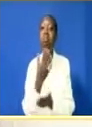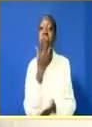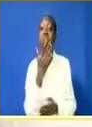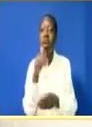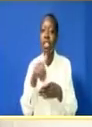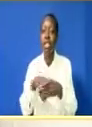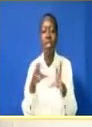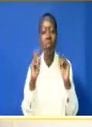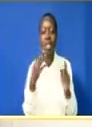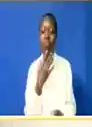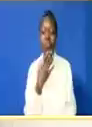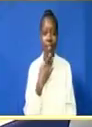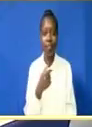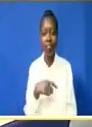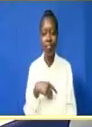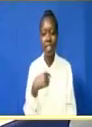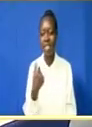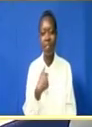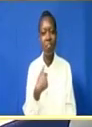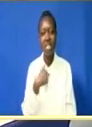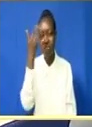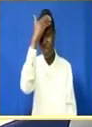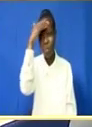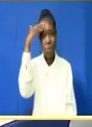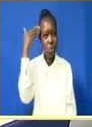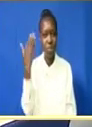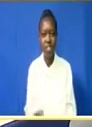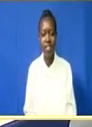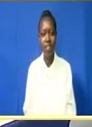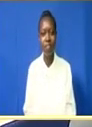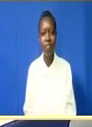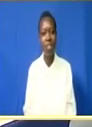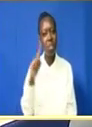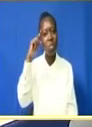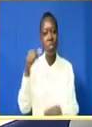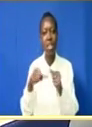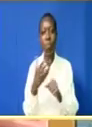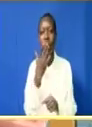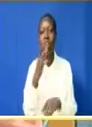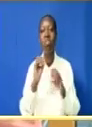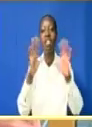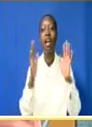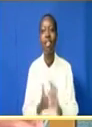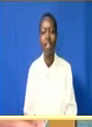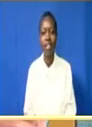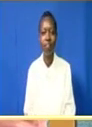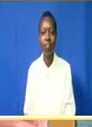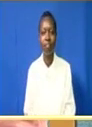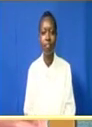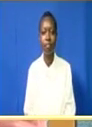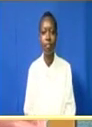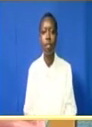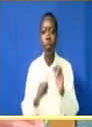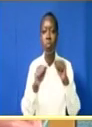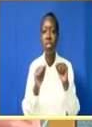Well, you know, I didn't think about having my own place when I grow up. You could have put it in your